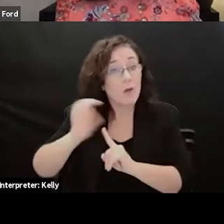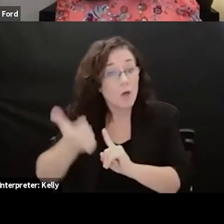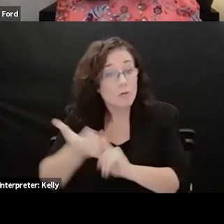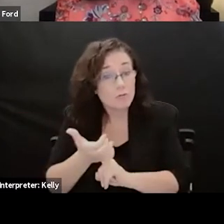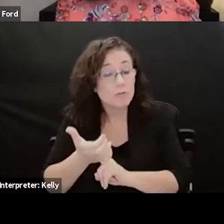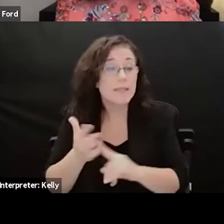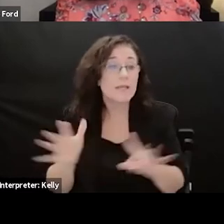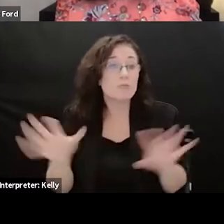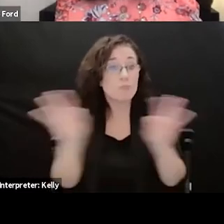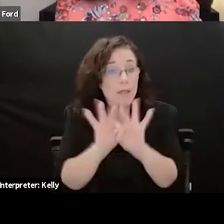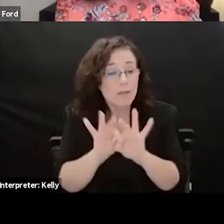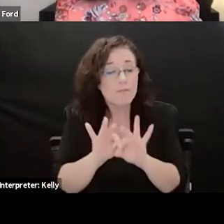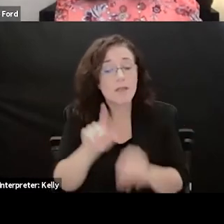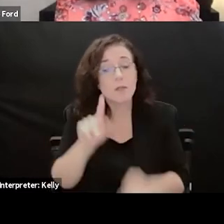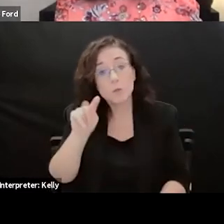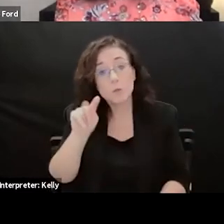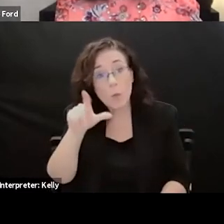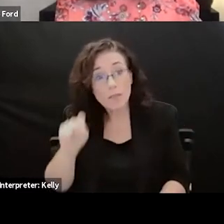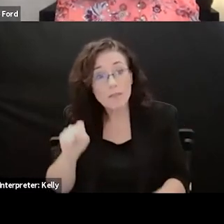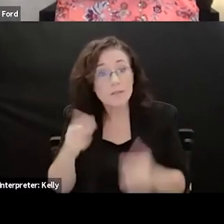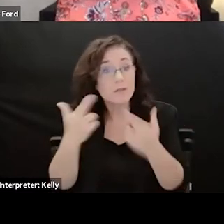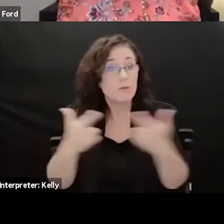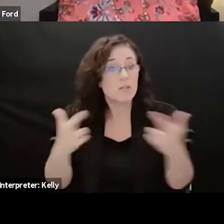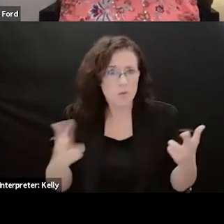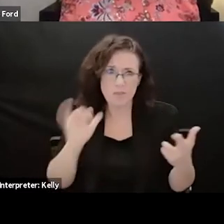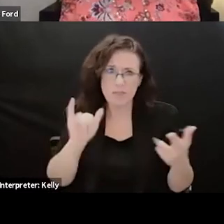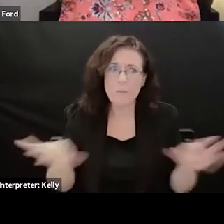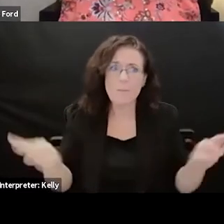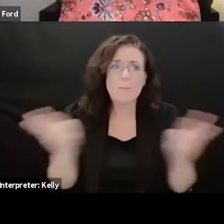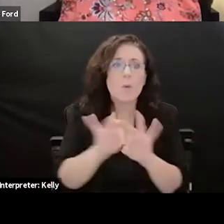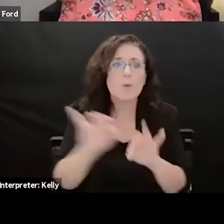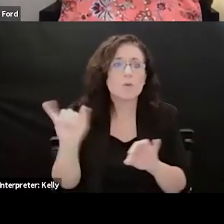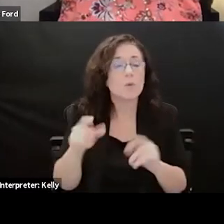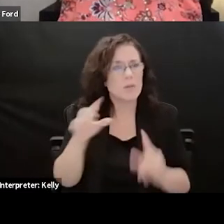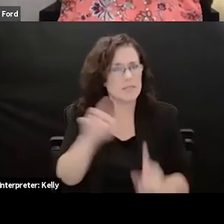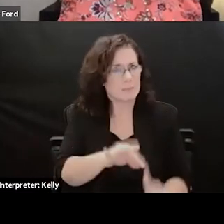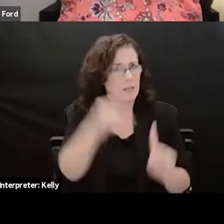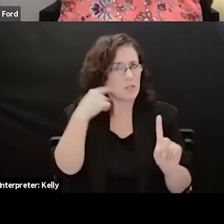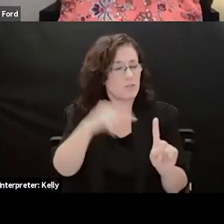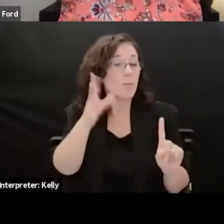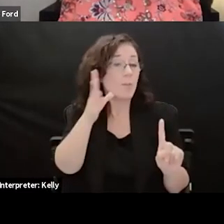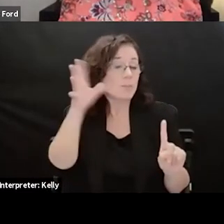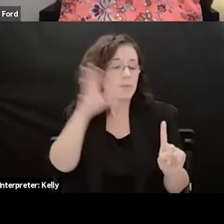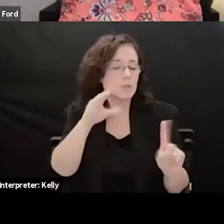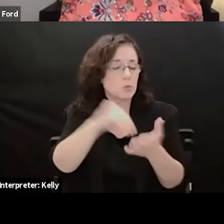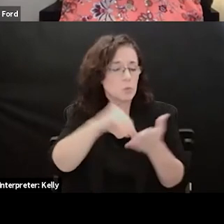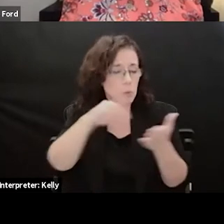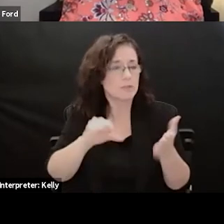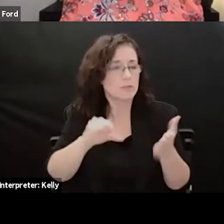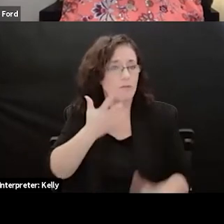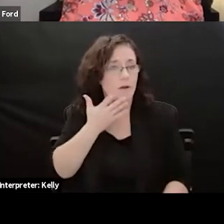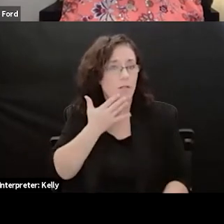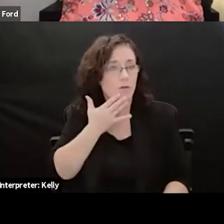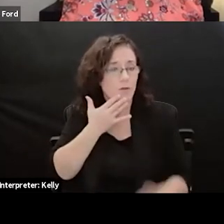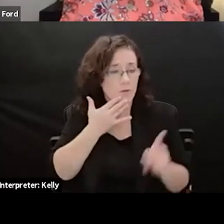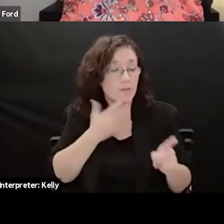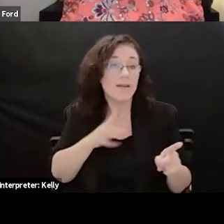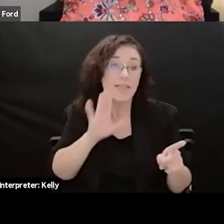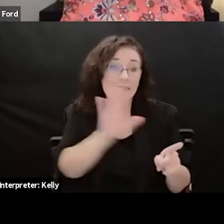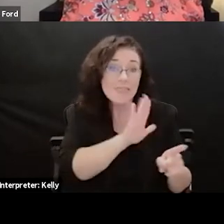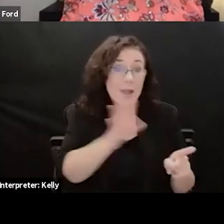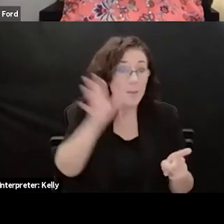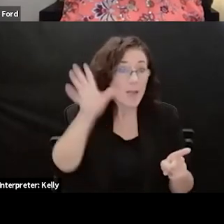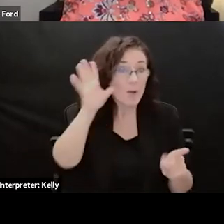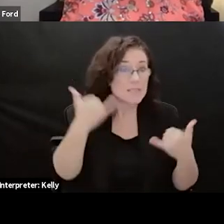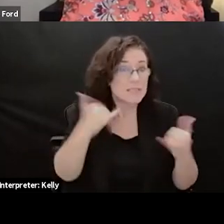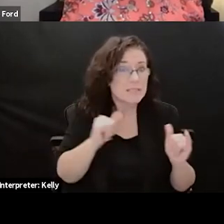are important and this is especially true for students of color whose parents are oftentimes learning how to navigate these systems